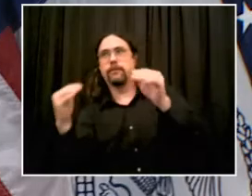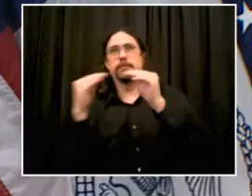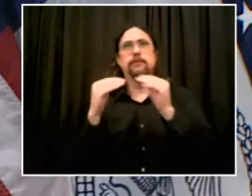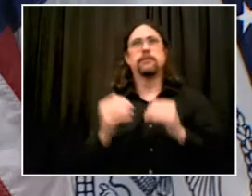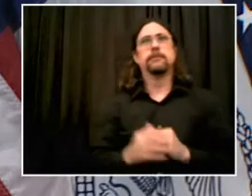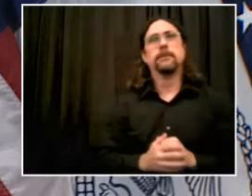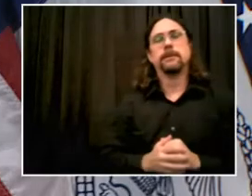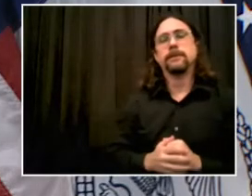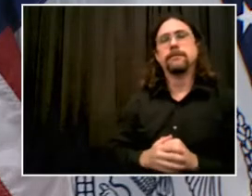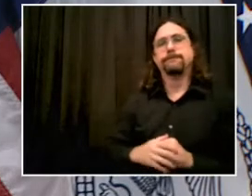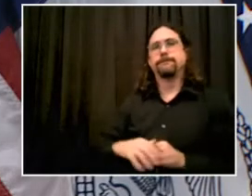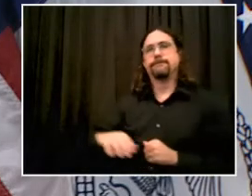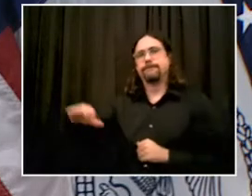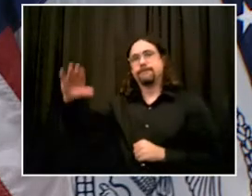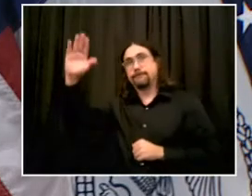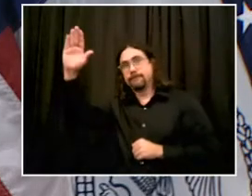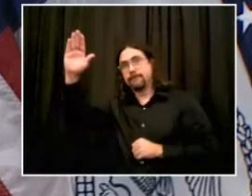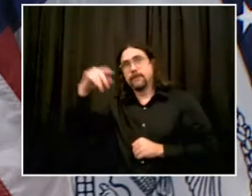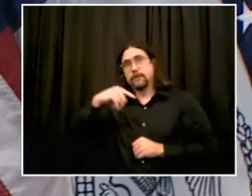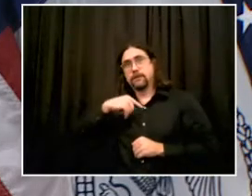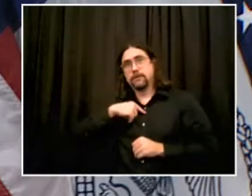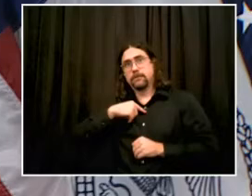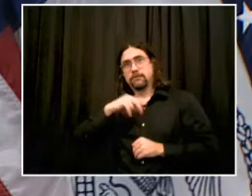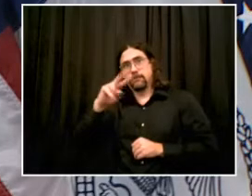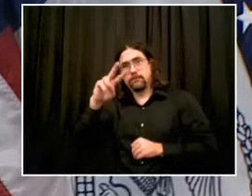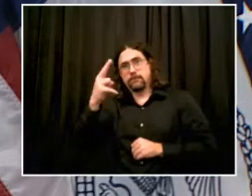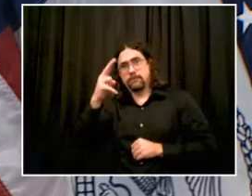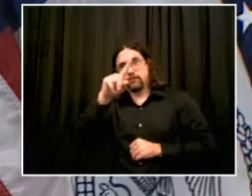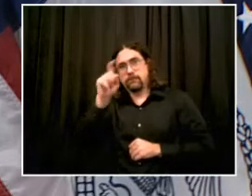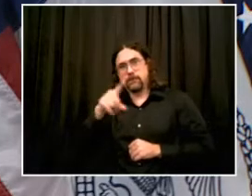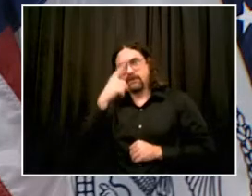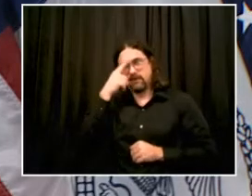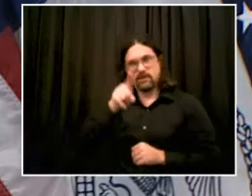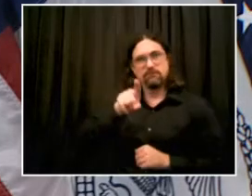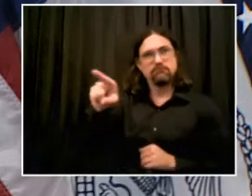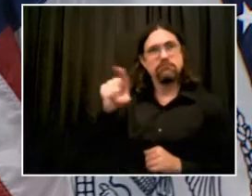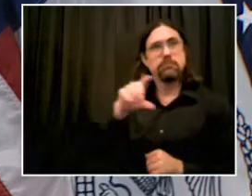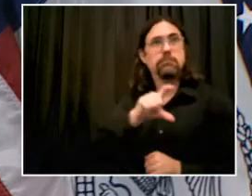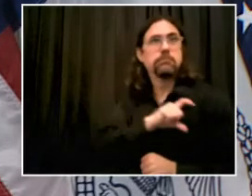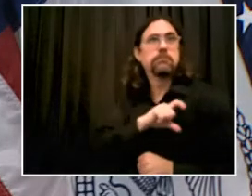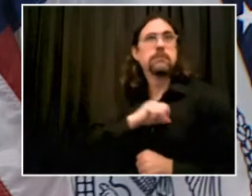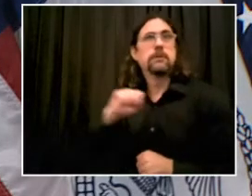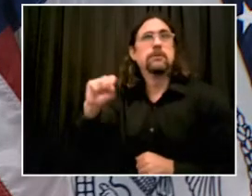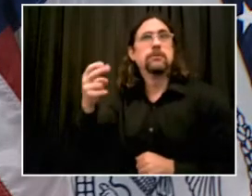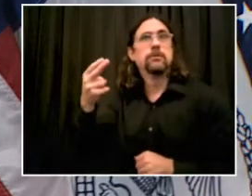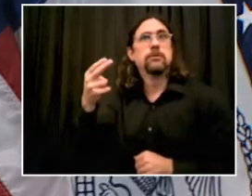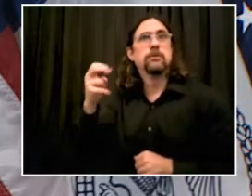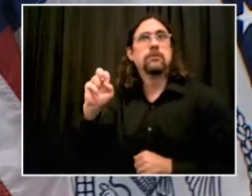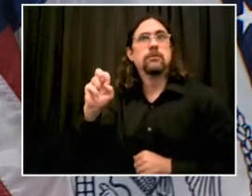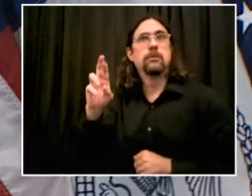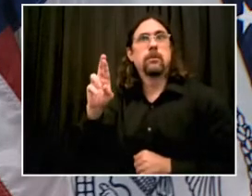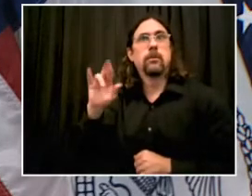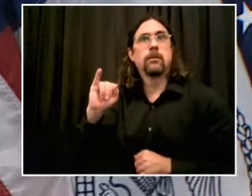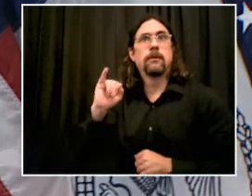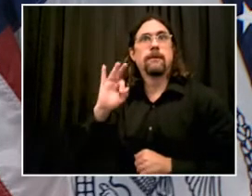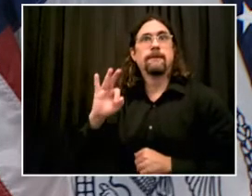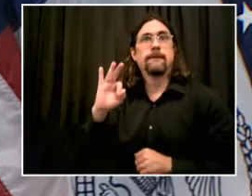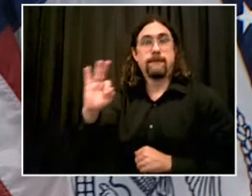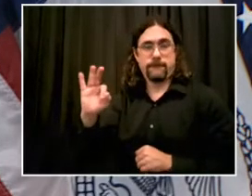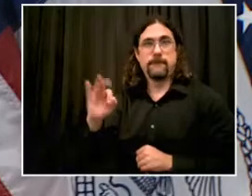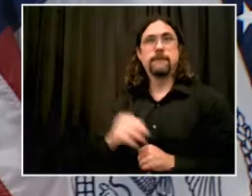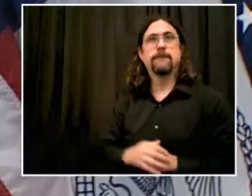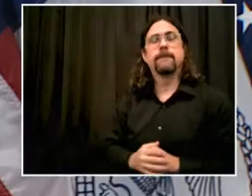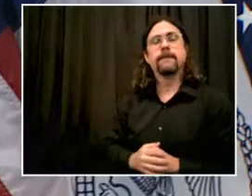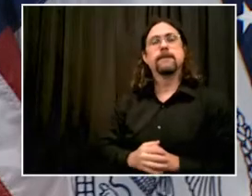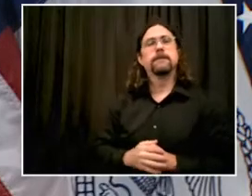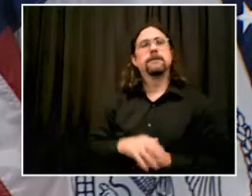the eviction moratorium tonight, if you have any plan regarding evictions, if you've gotten any guidance from the state